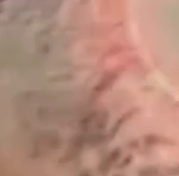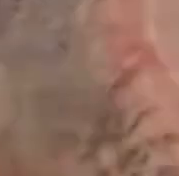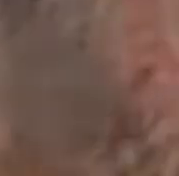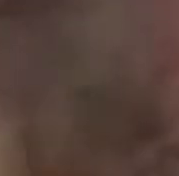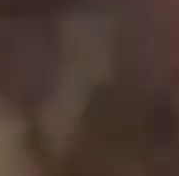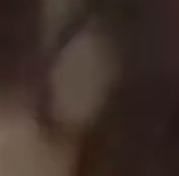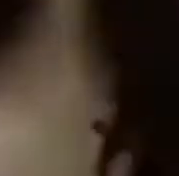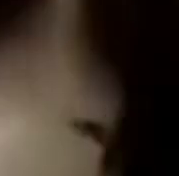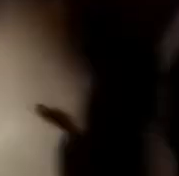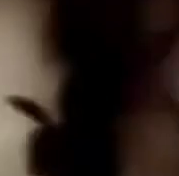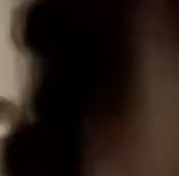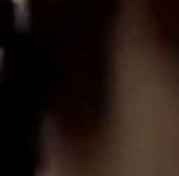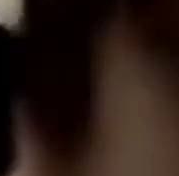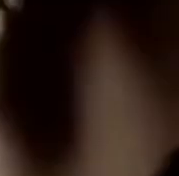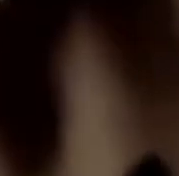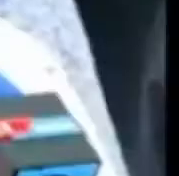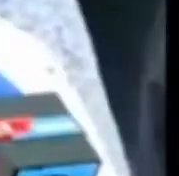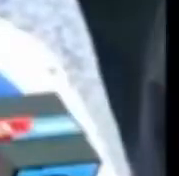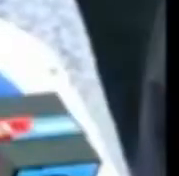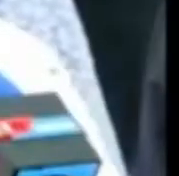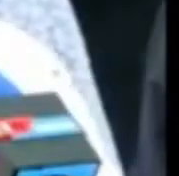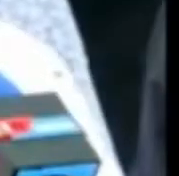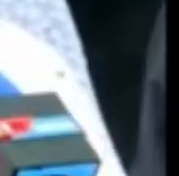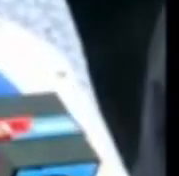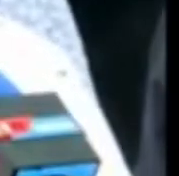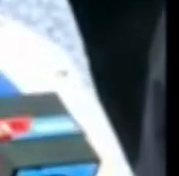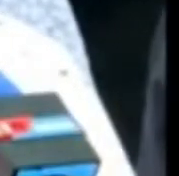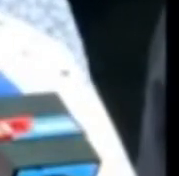and lockdown,